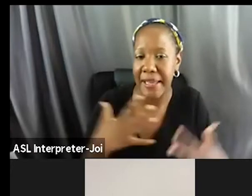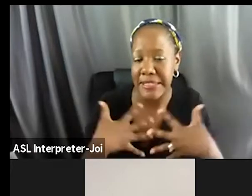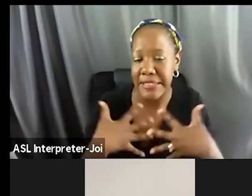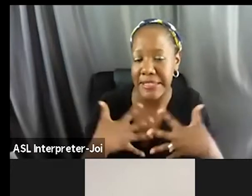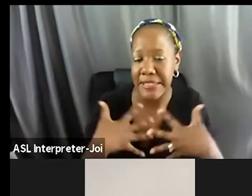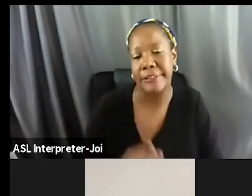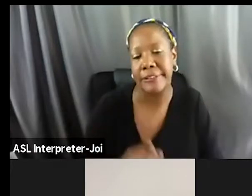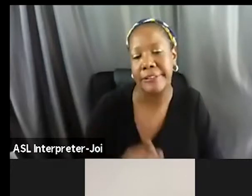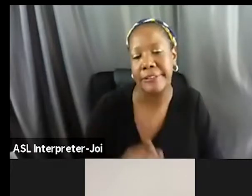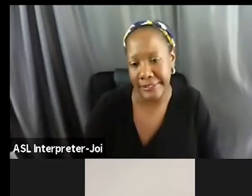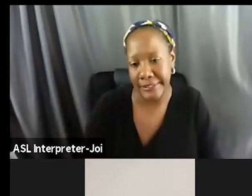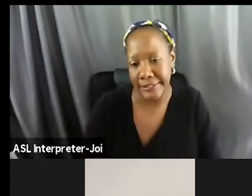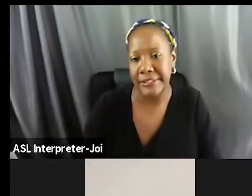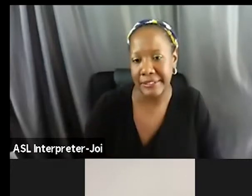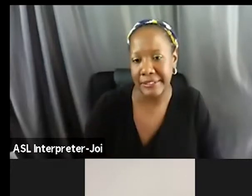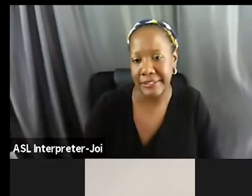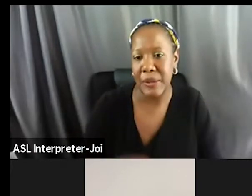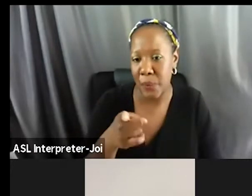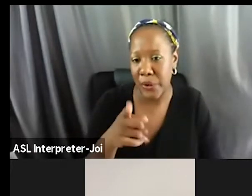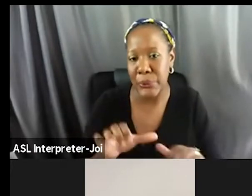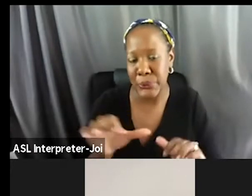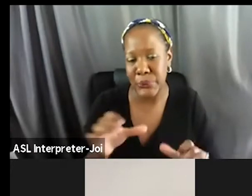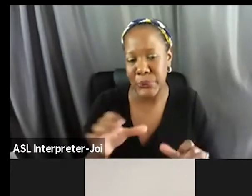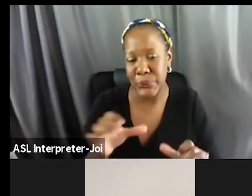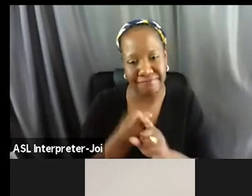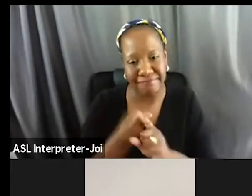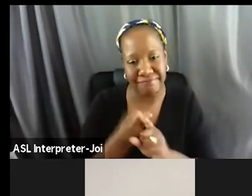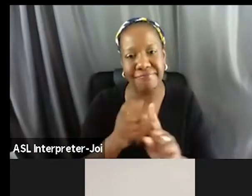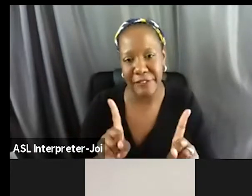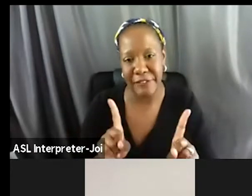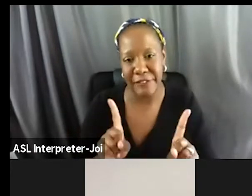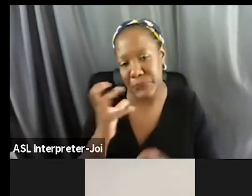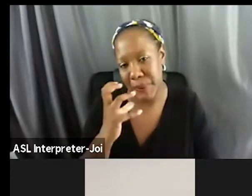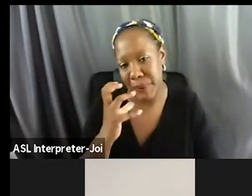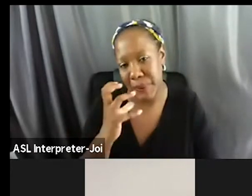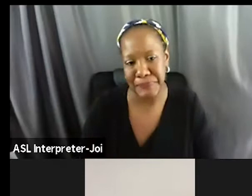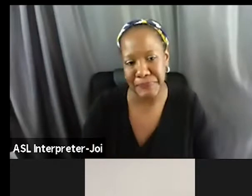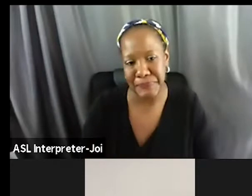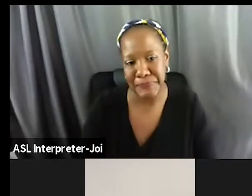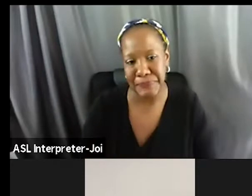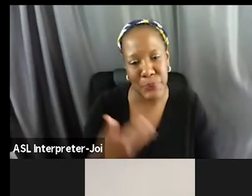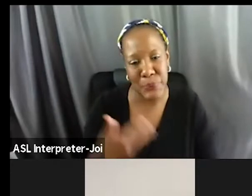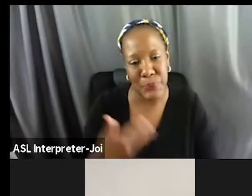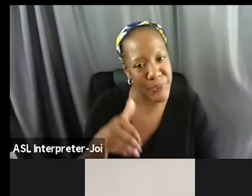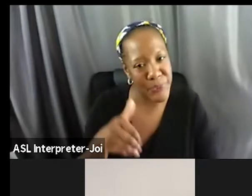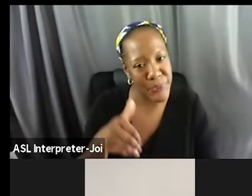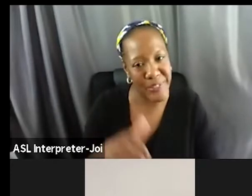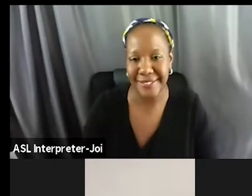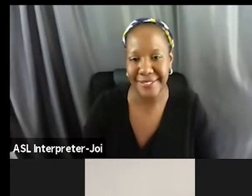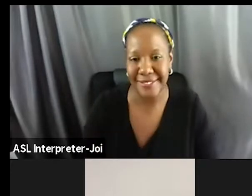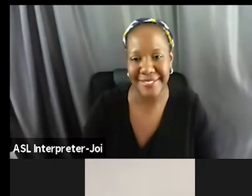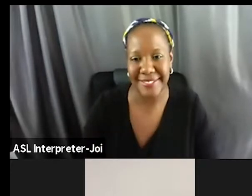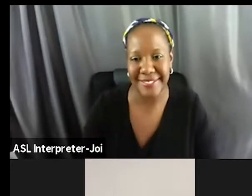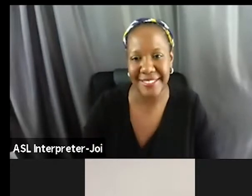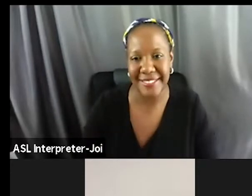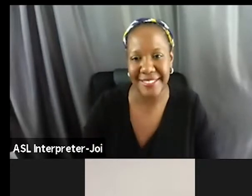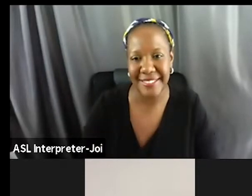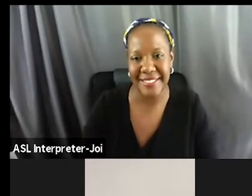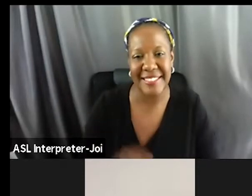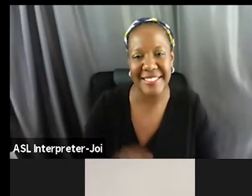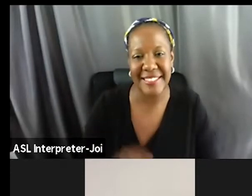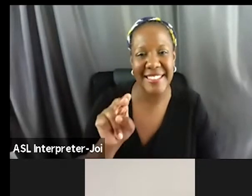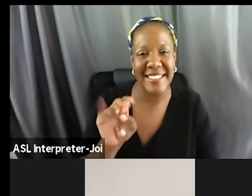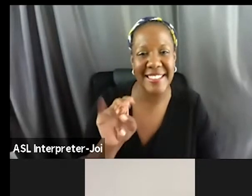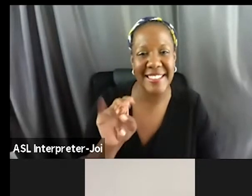And that what you're doing makes a difference. So I'm just, wow. Oof. Does anyone else have? I'll follow